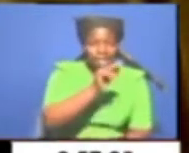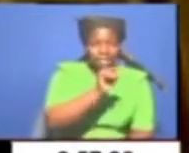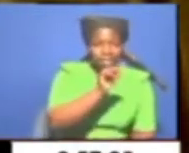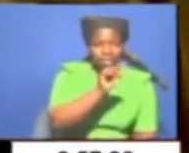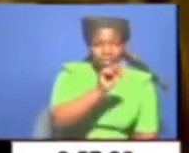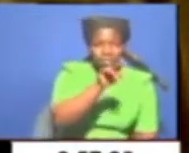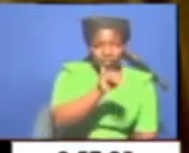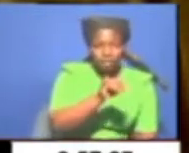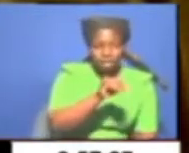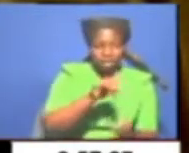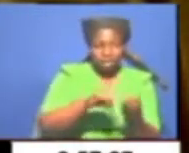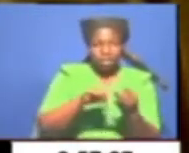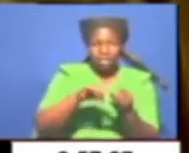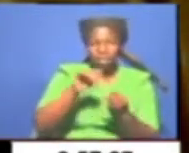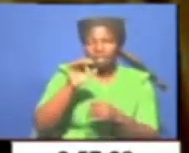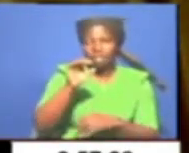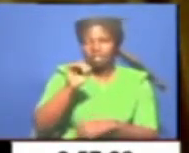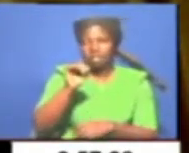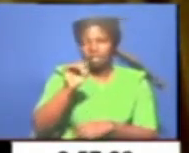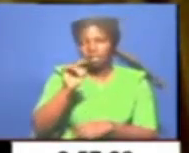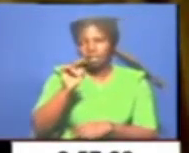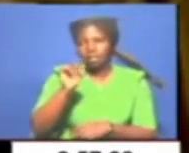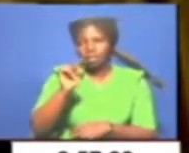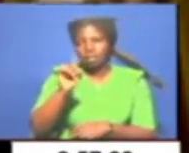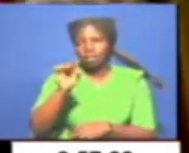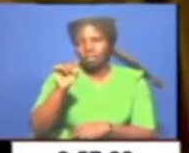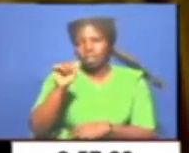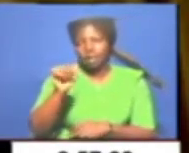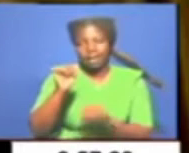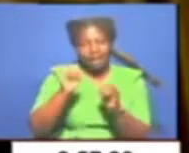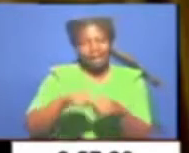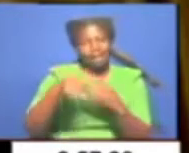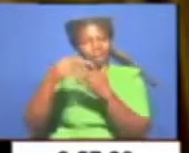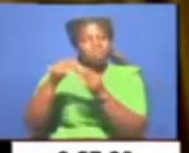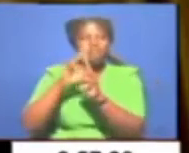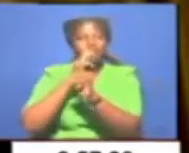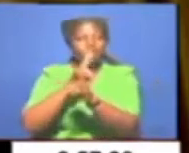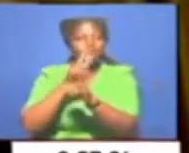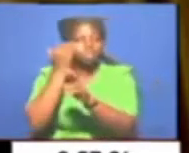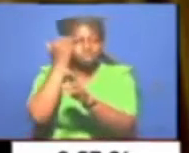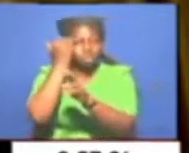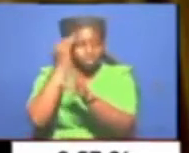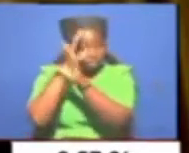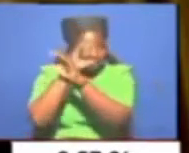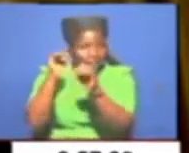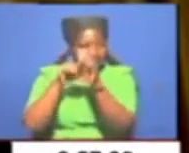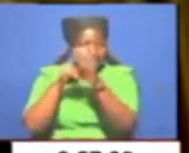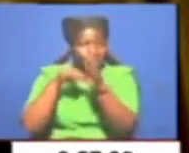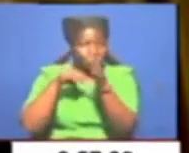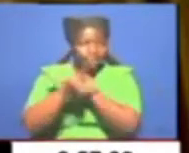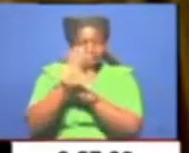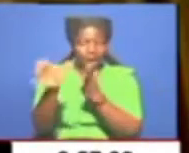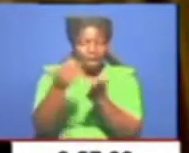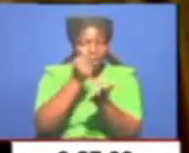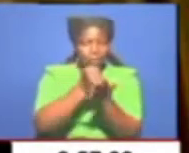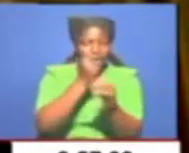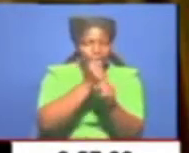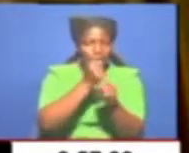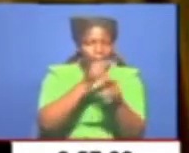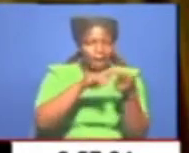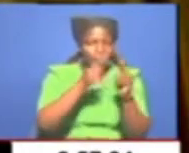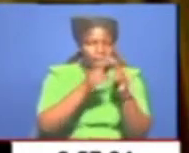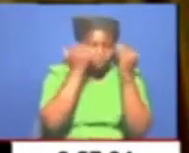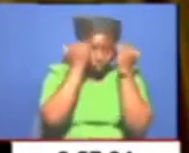sue the president right now, maybe in the Employment and Labor Relations Court, for the deficit in